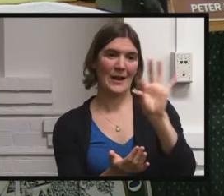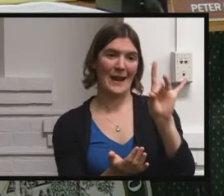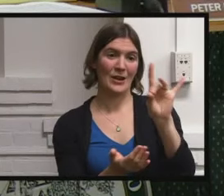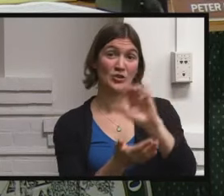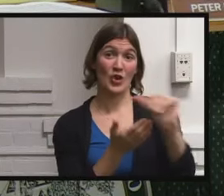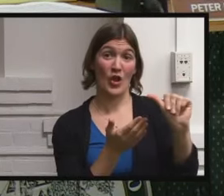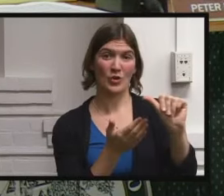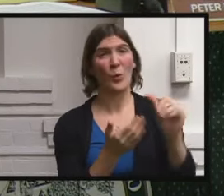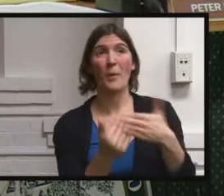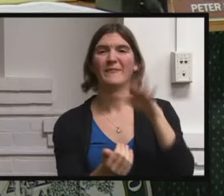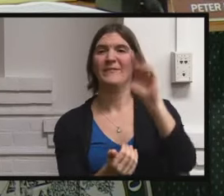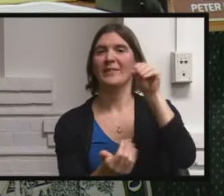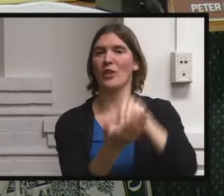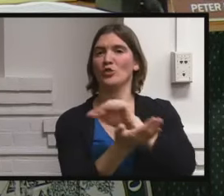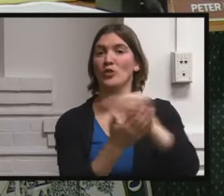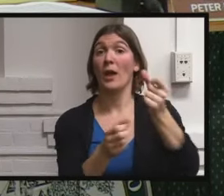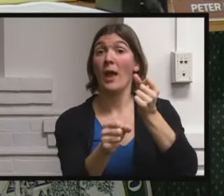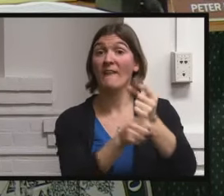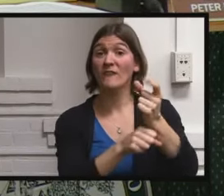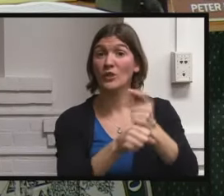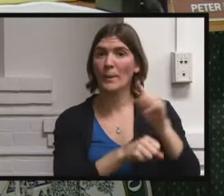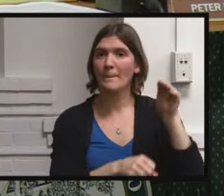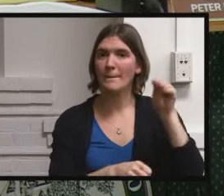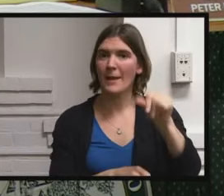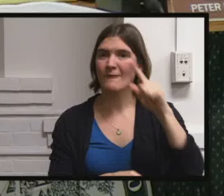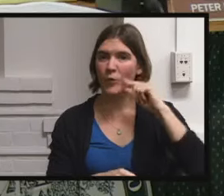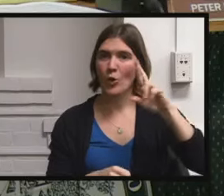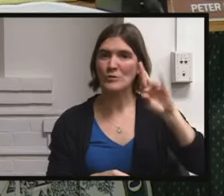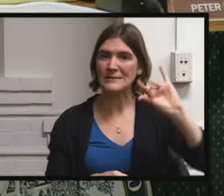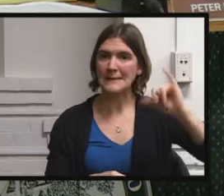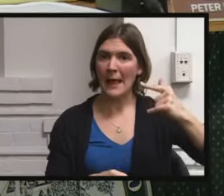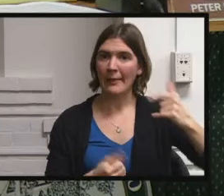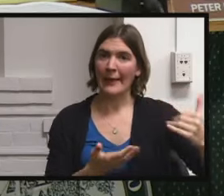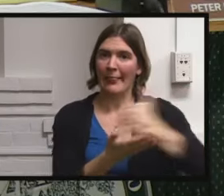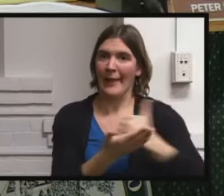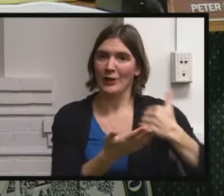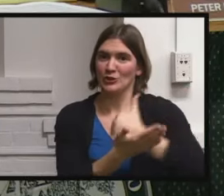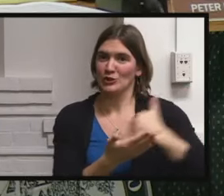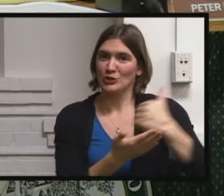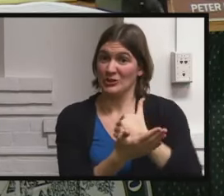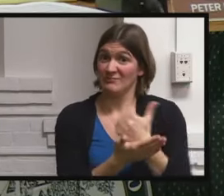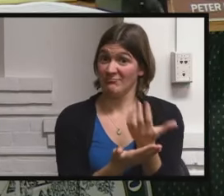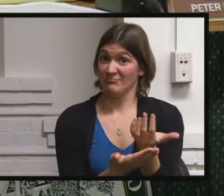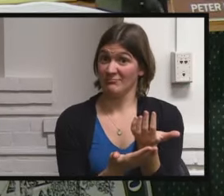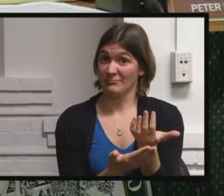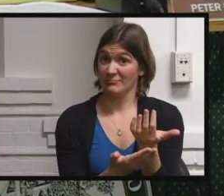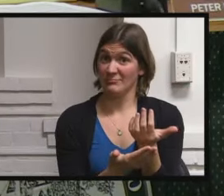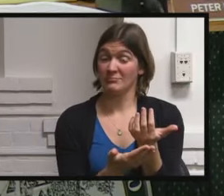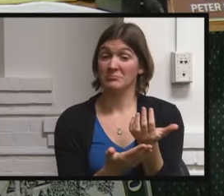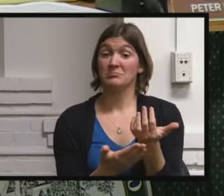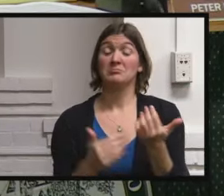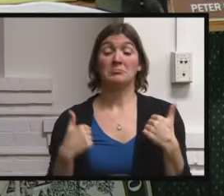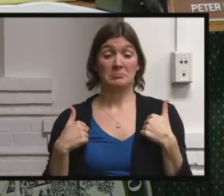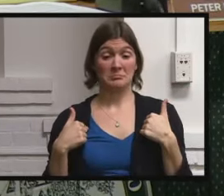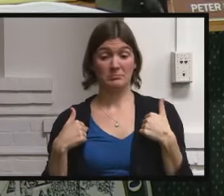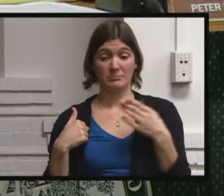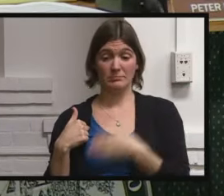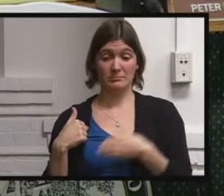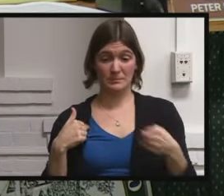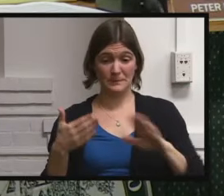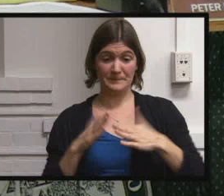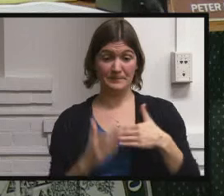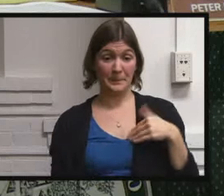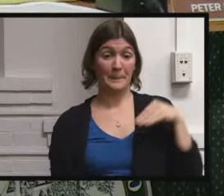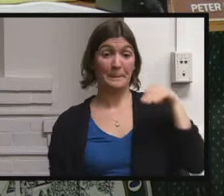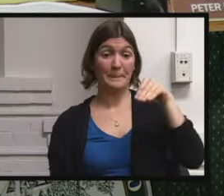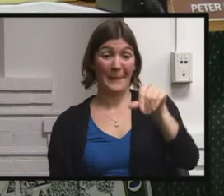$48,998, almost $50,000 a year for recycling collection program. The town of Brattleboro